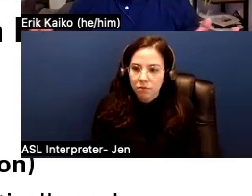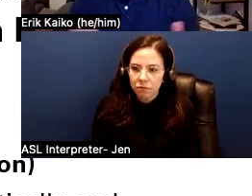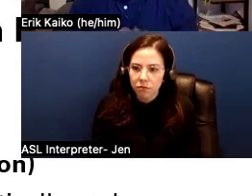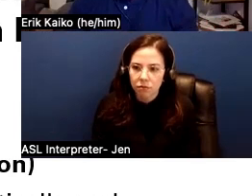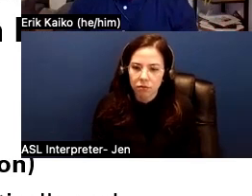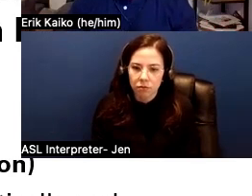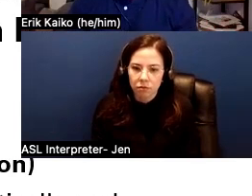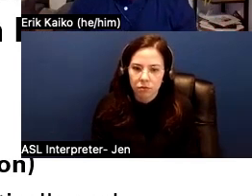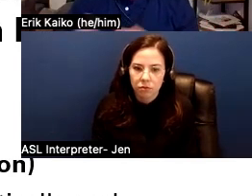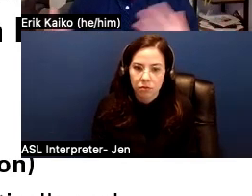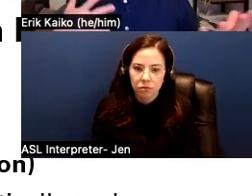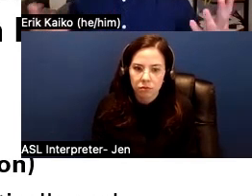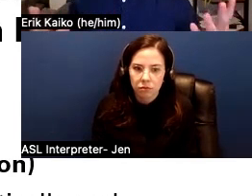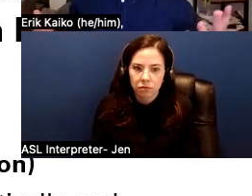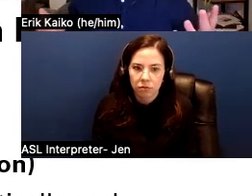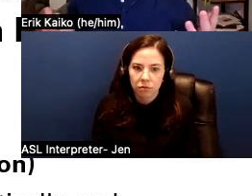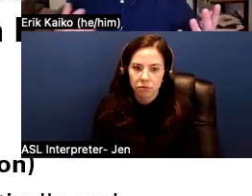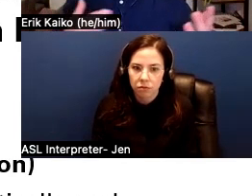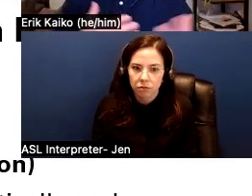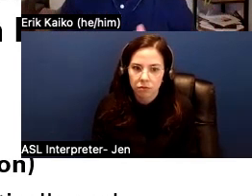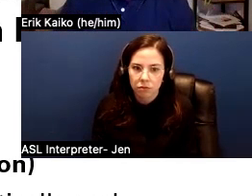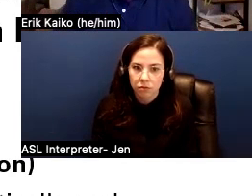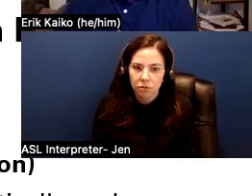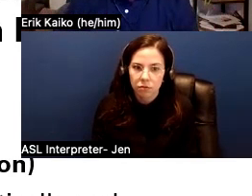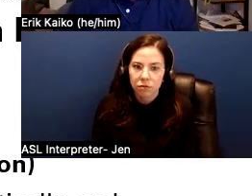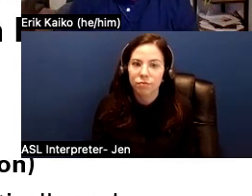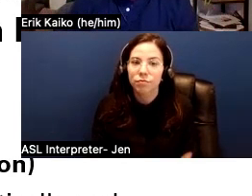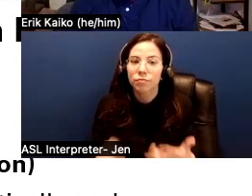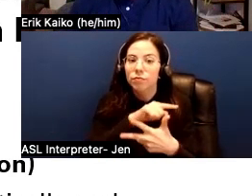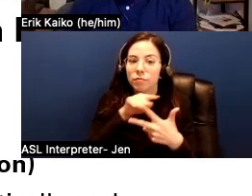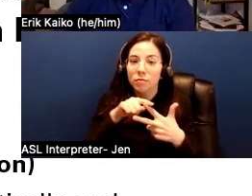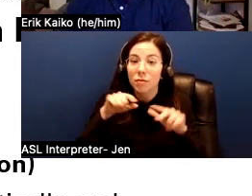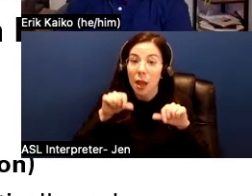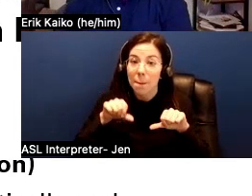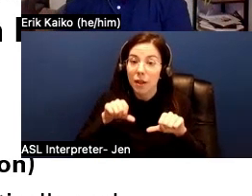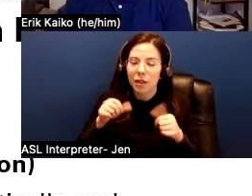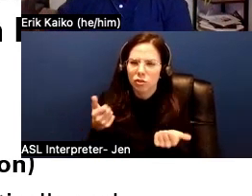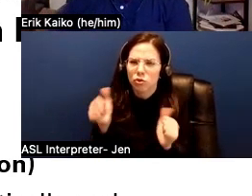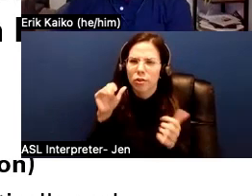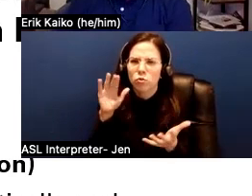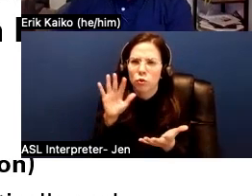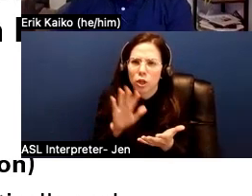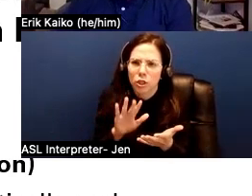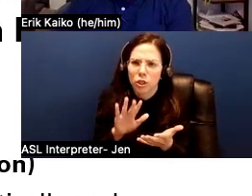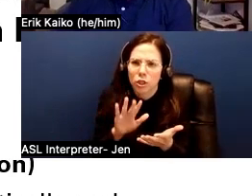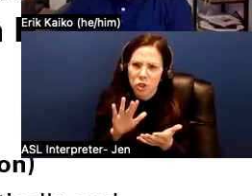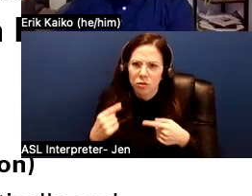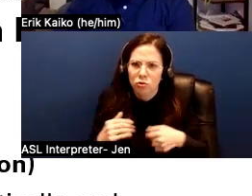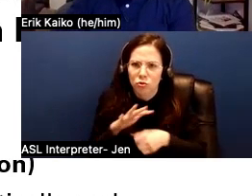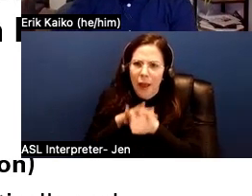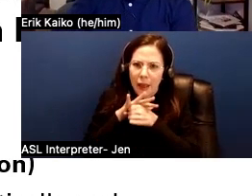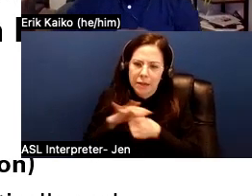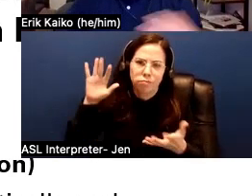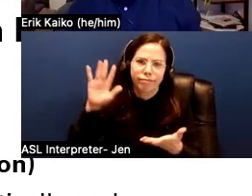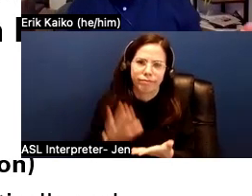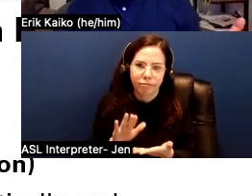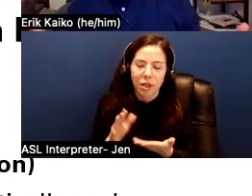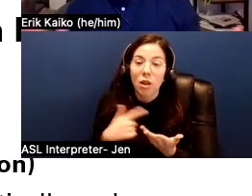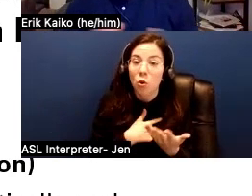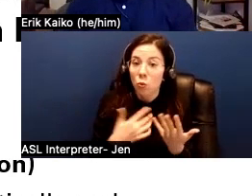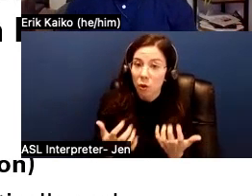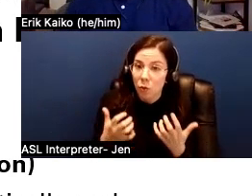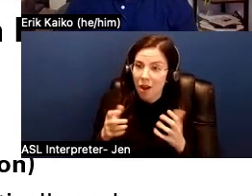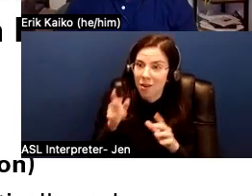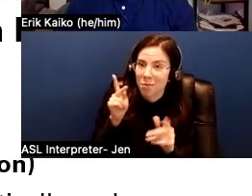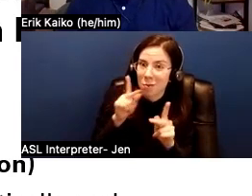ability, we are trying to reduce friction wherever possible. Again, this idea of making the action that you want the user to take as easy as possible for